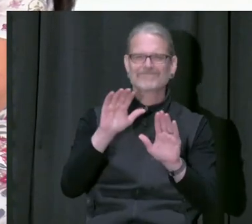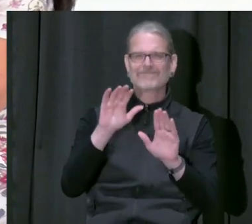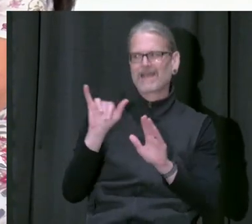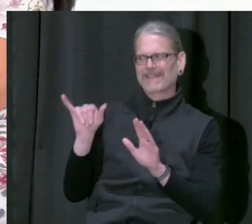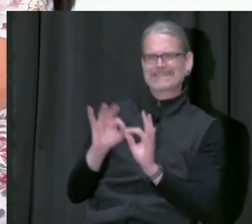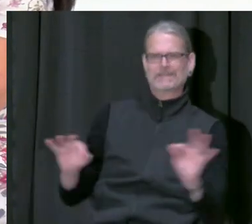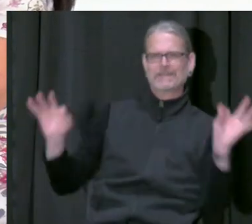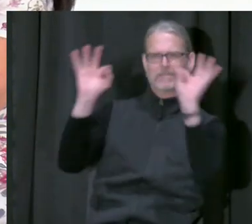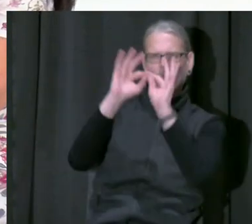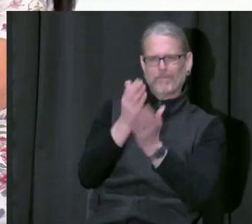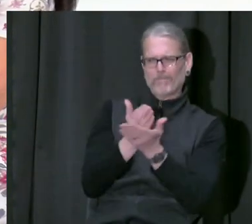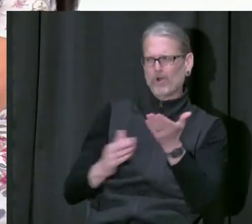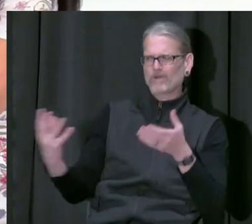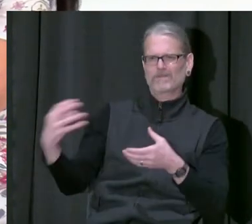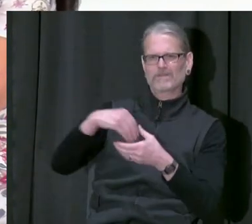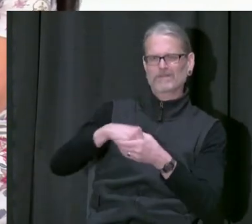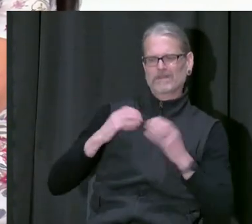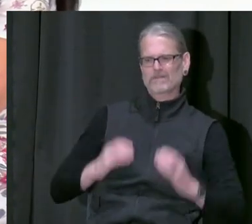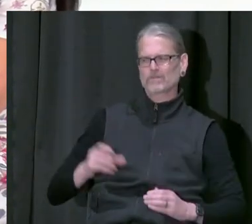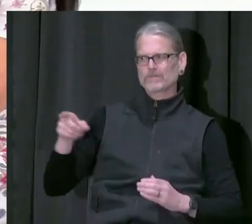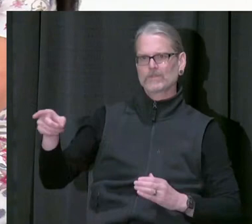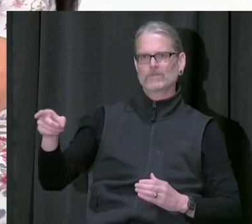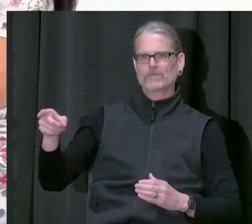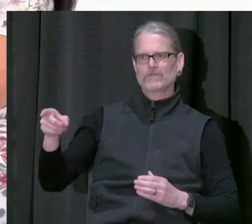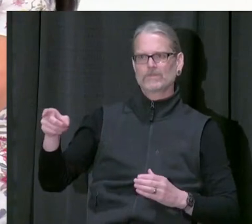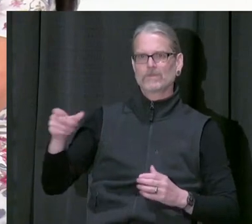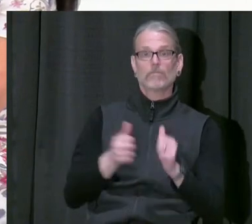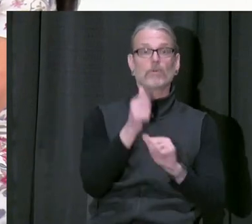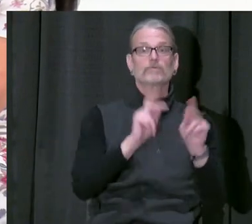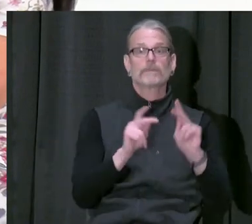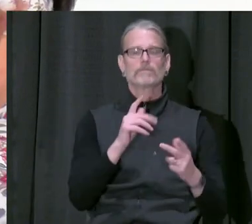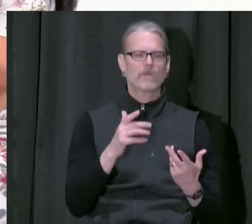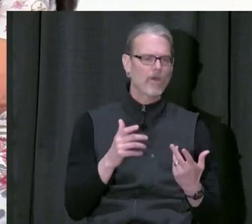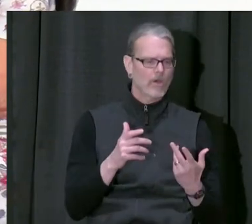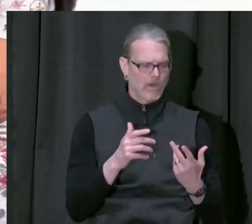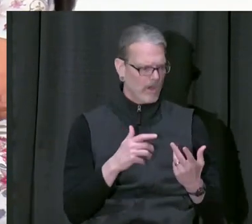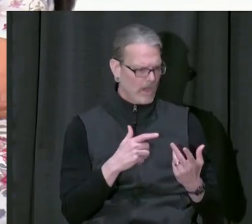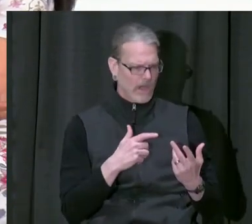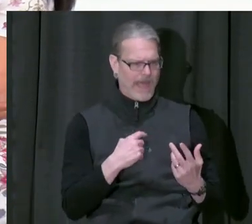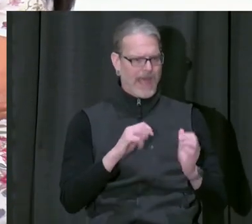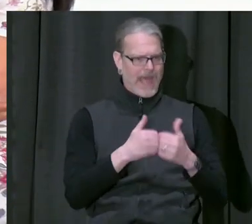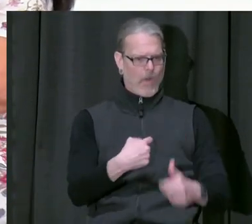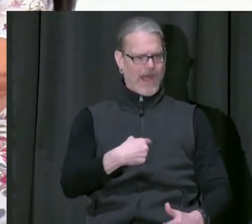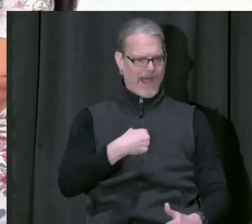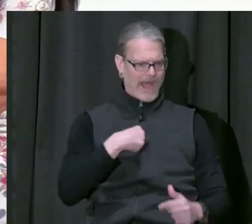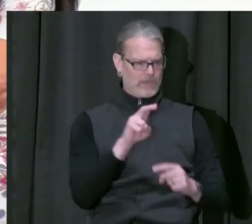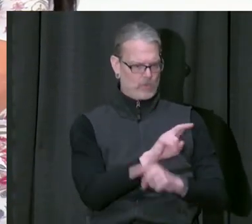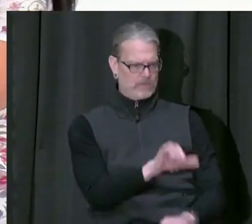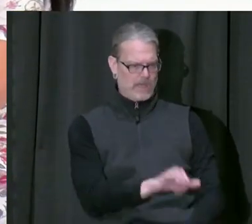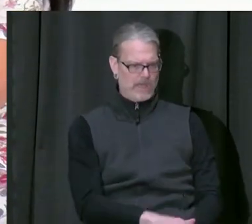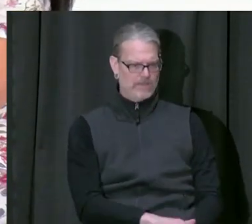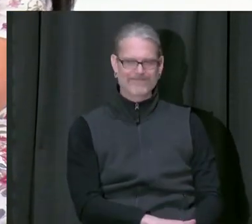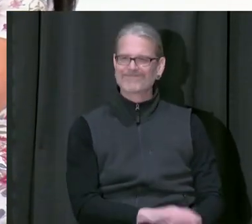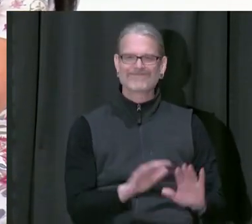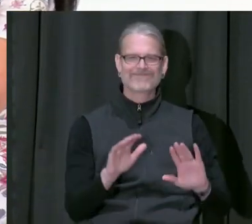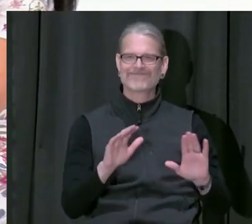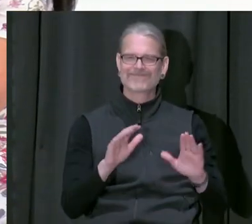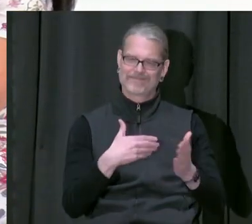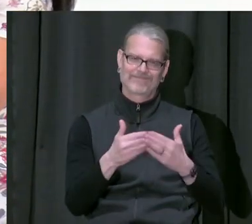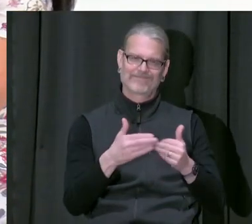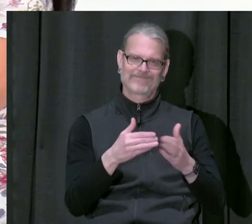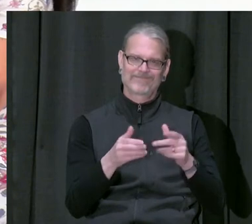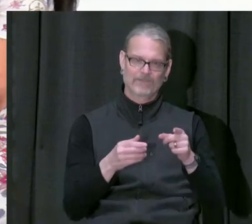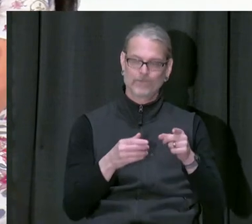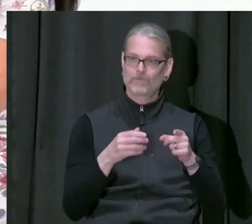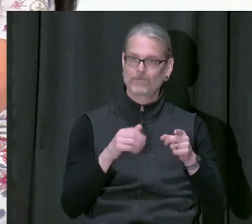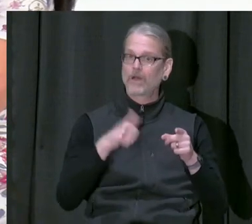miss. Mm-hmm. You know, because most people design something like, how do I use this? How would I use this? But if you don't have the right people with